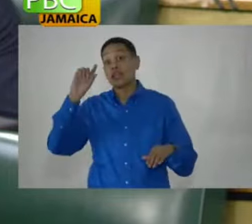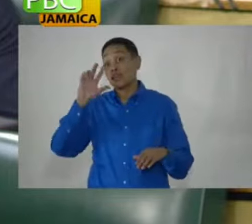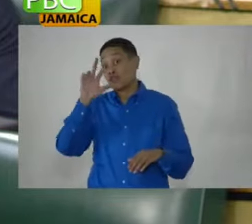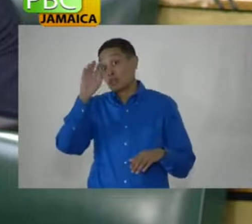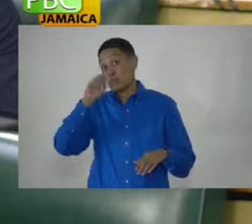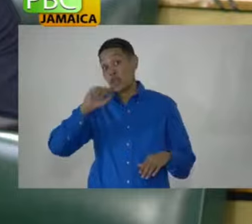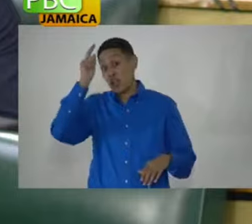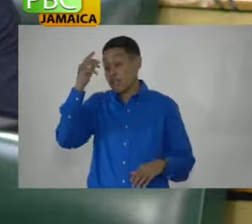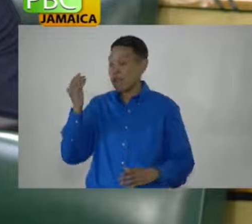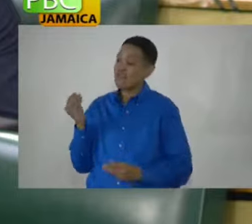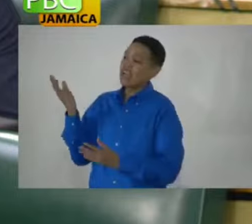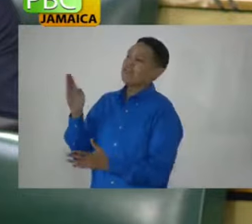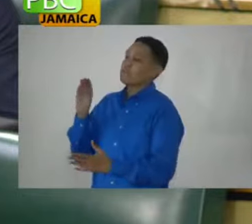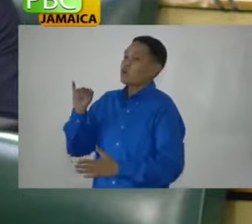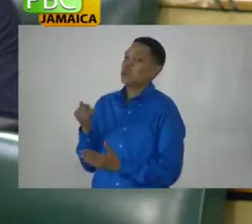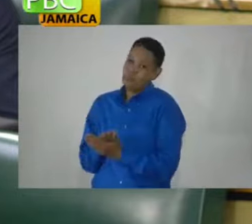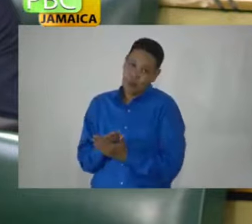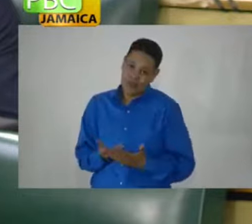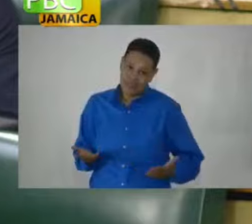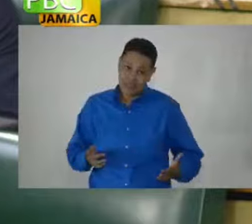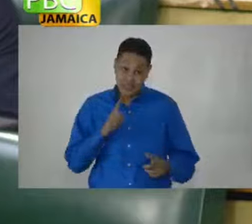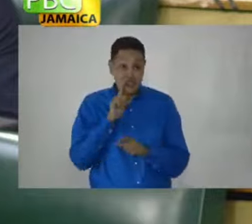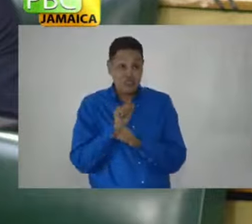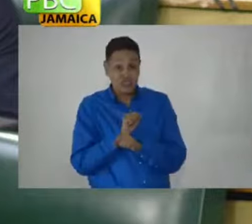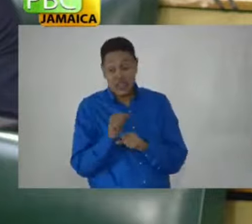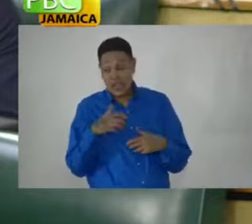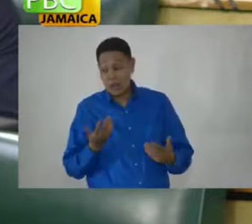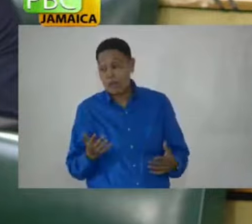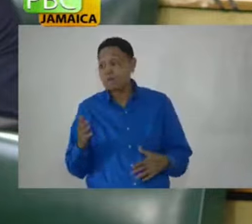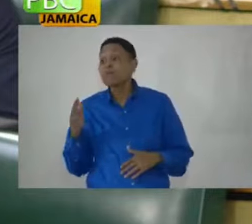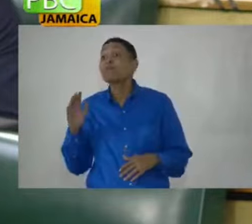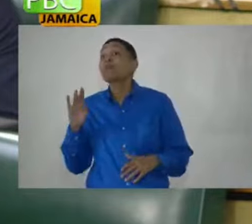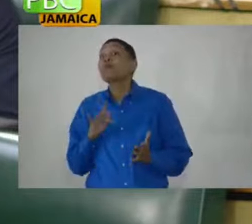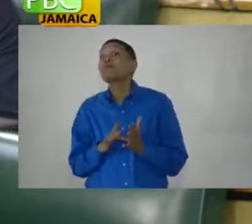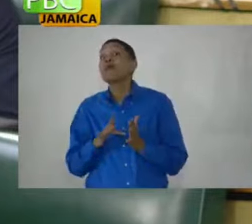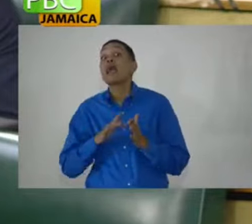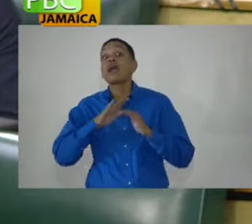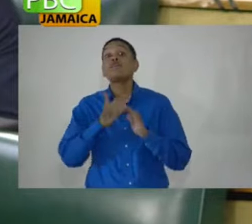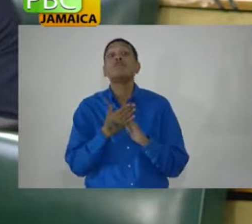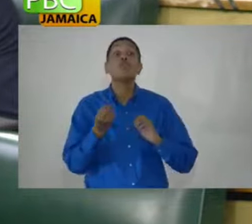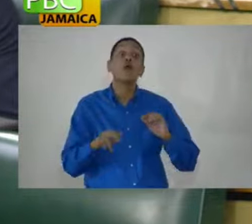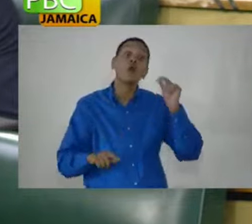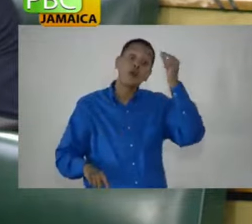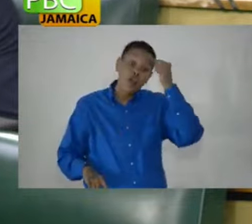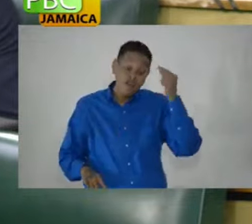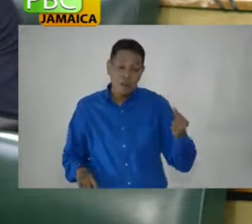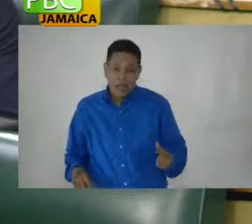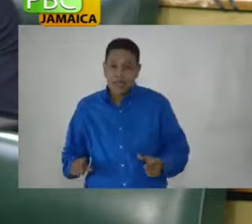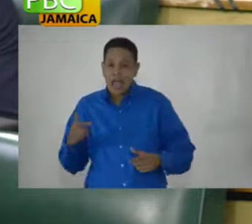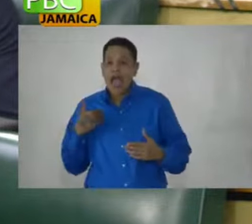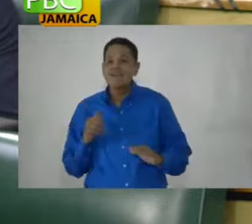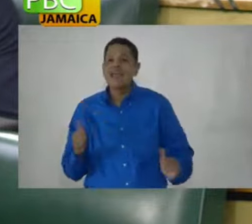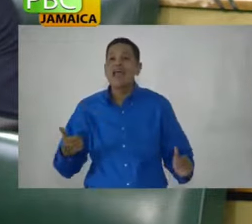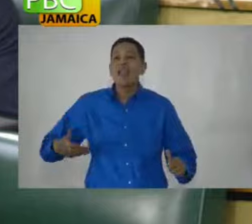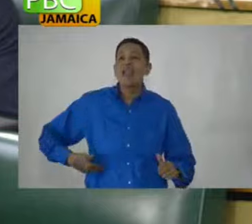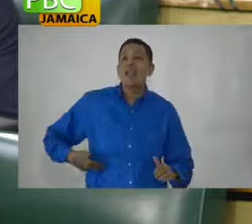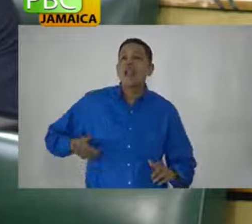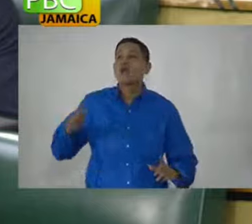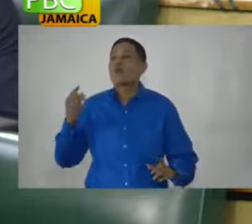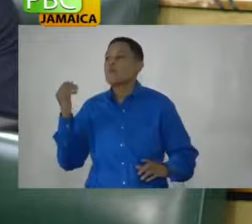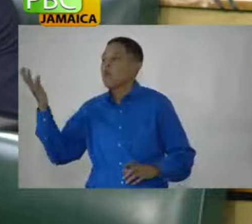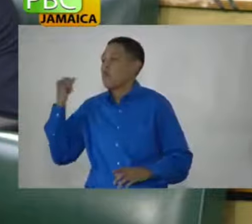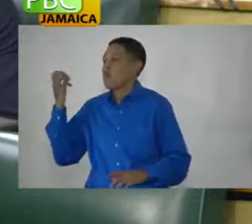3%. So really, in effect, neither the Bank of Jamaica or the government has any discretion where the